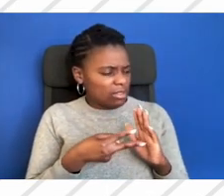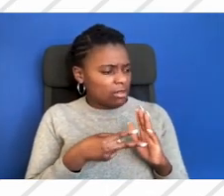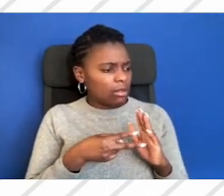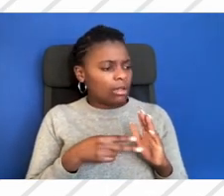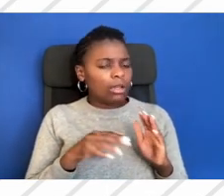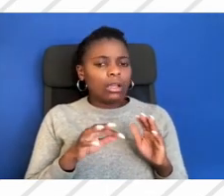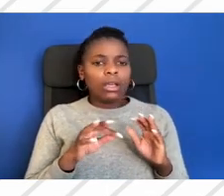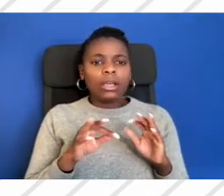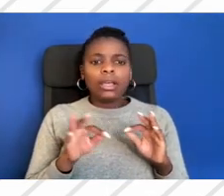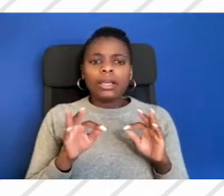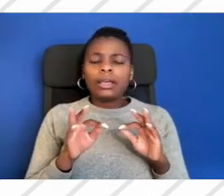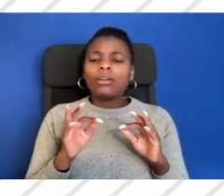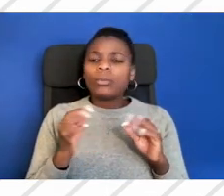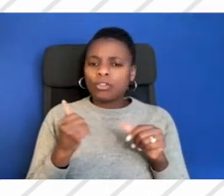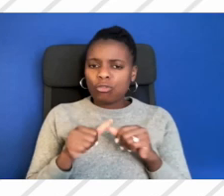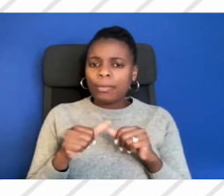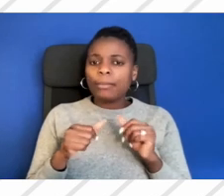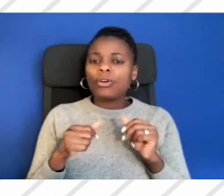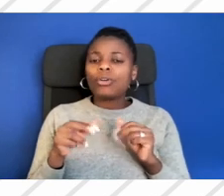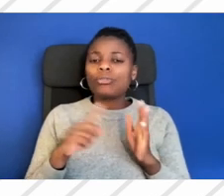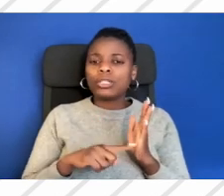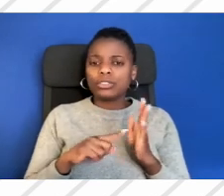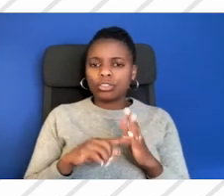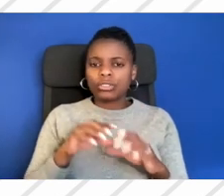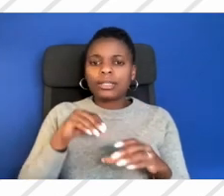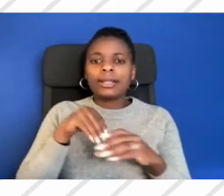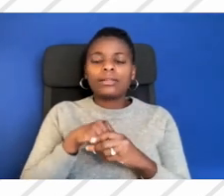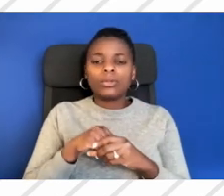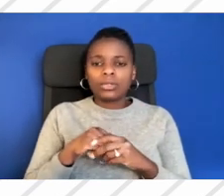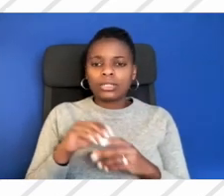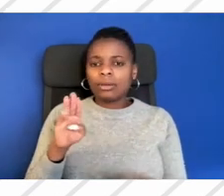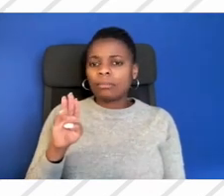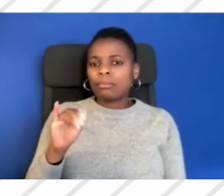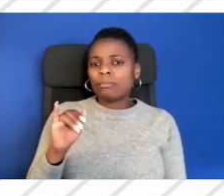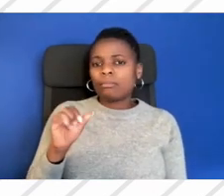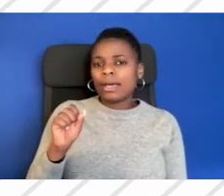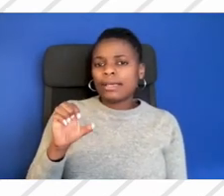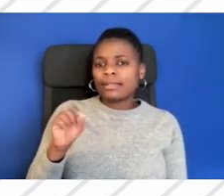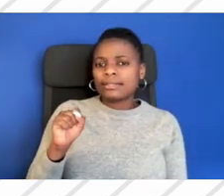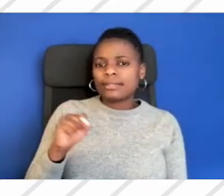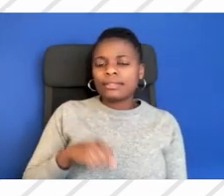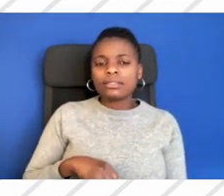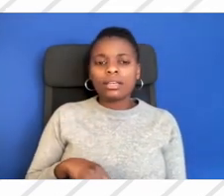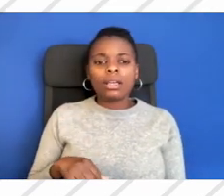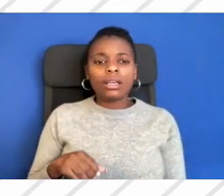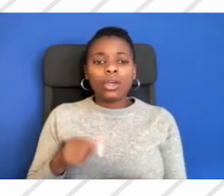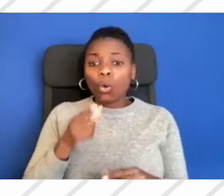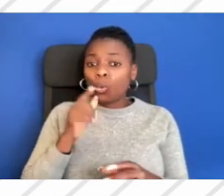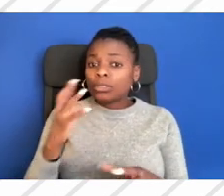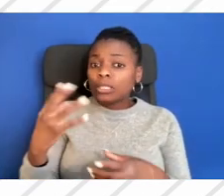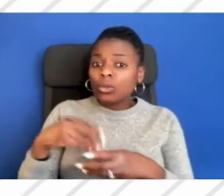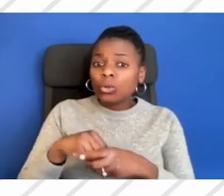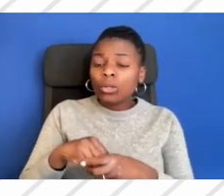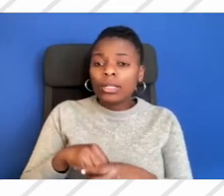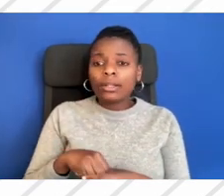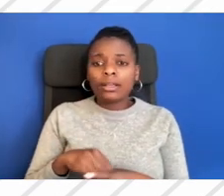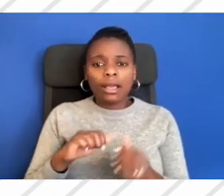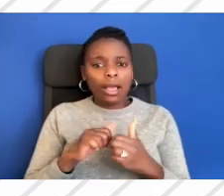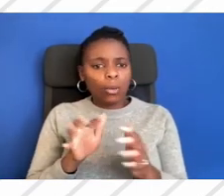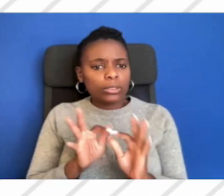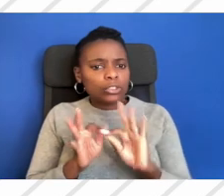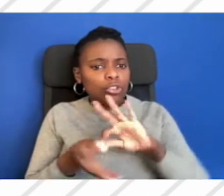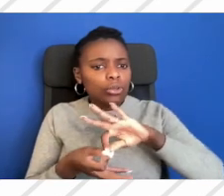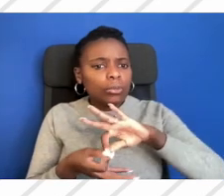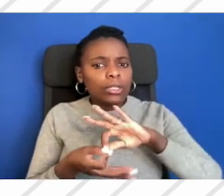contains lots of biases. There's biases in who's been included, in how it gets interpreted, in who had the power to even conduct the